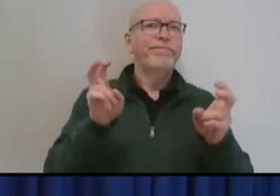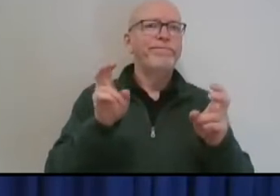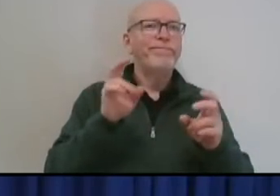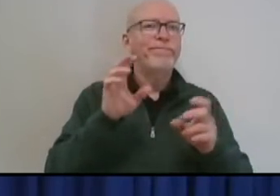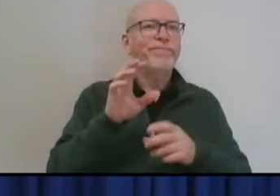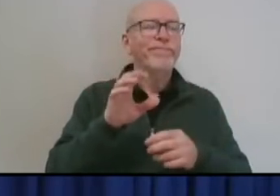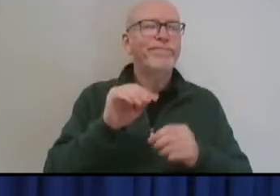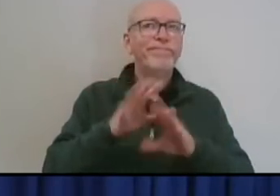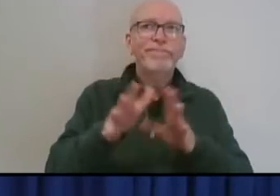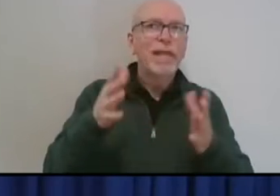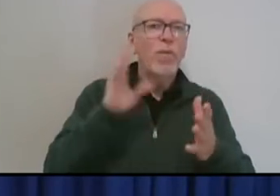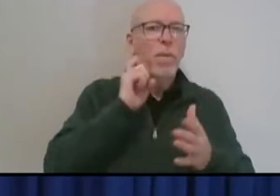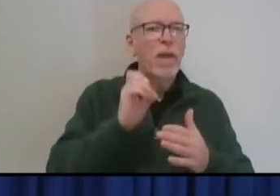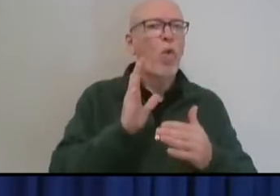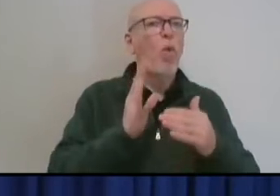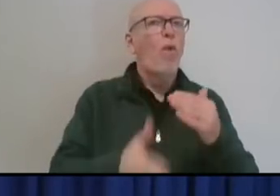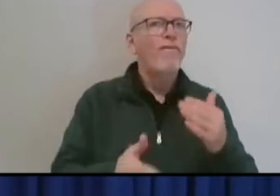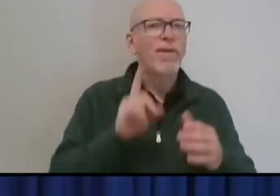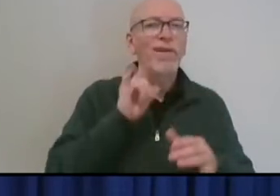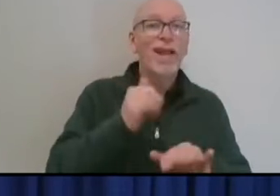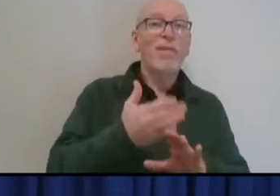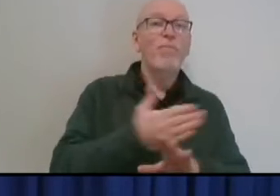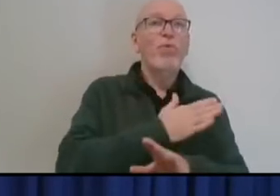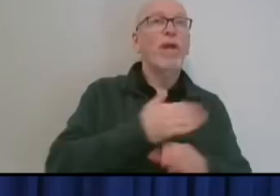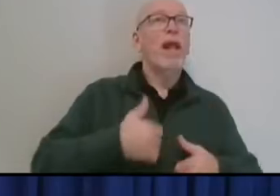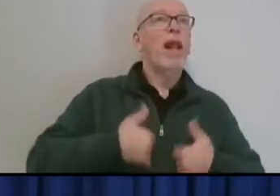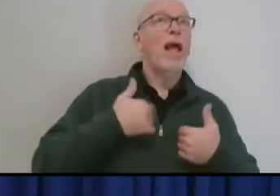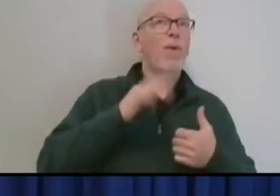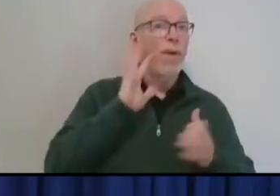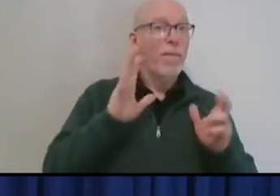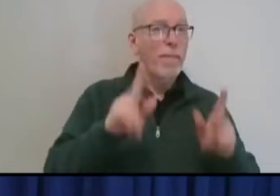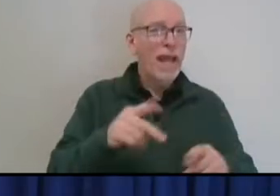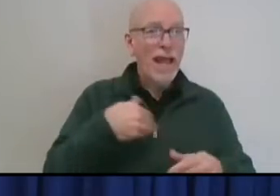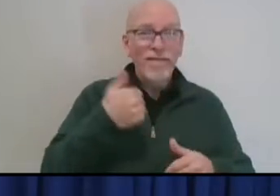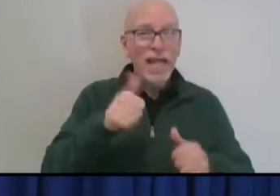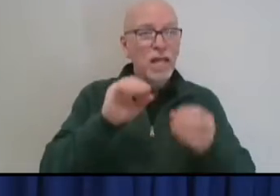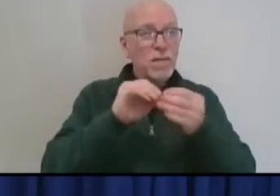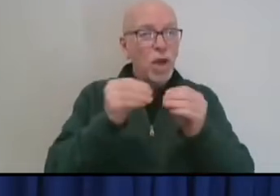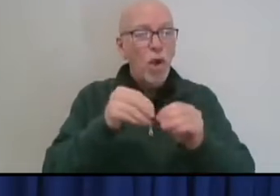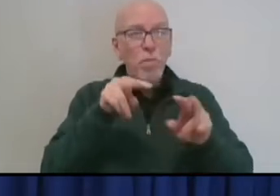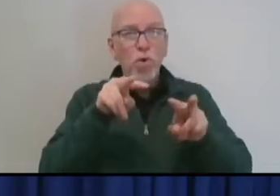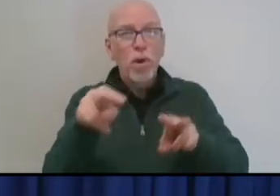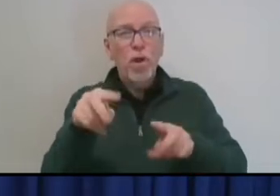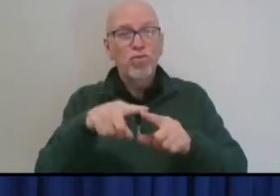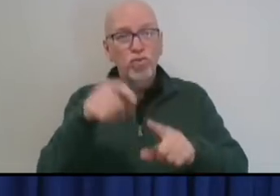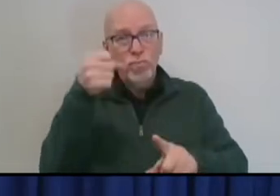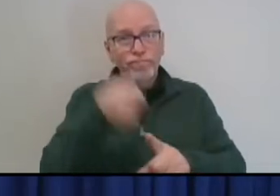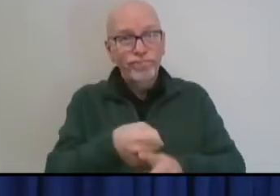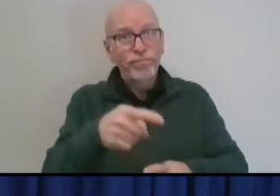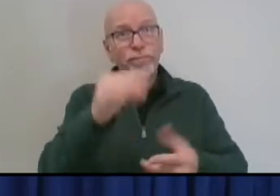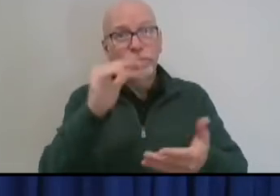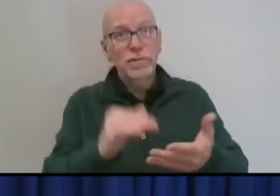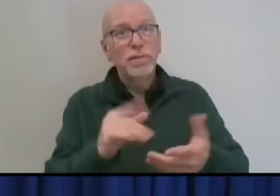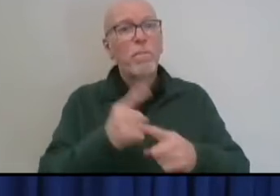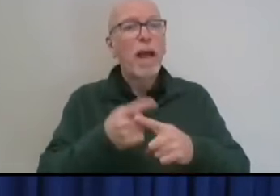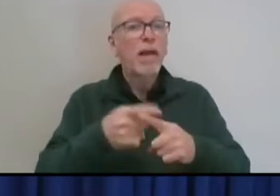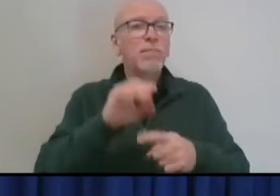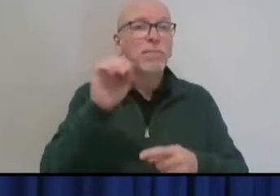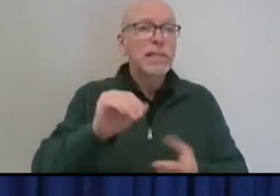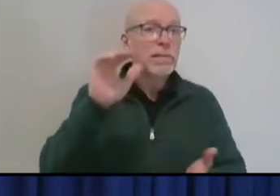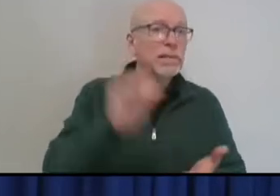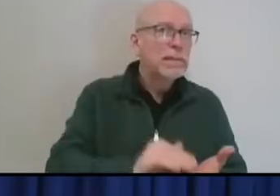with pre-pandemic life resuming? Is there a number health officials are watching for as far as positivity rates